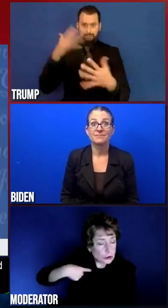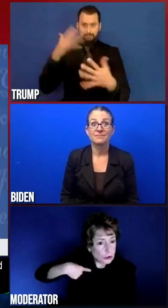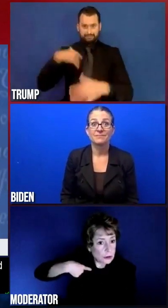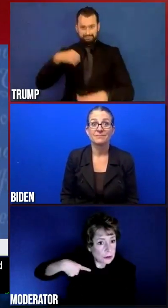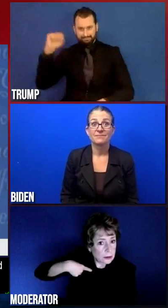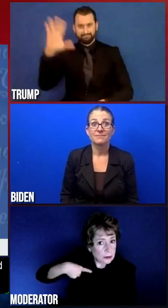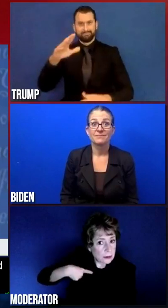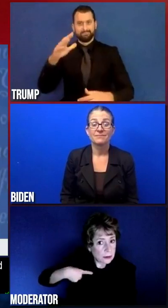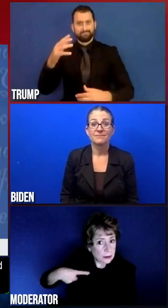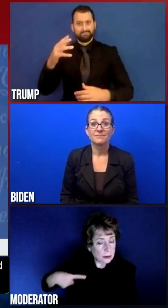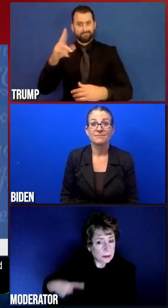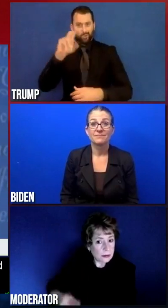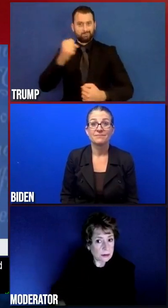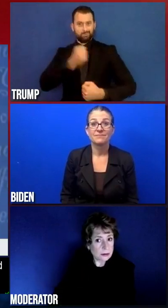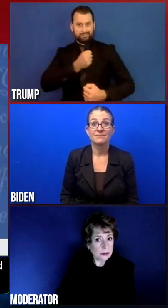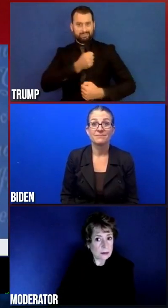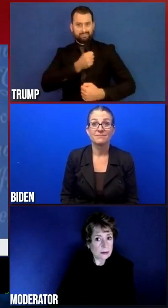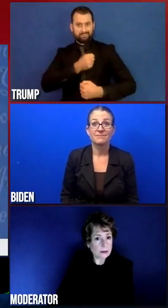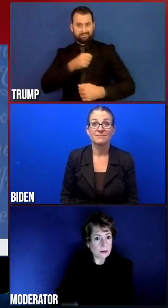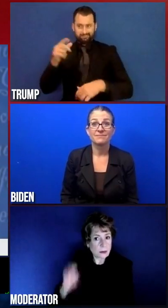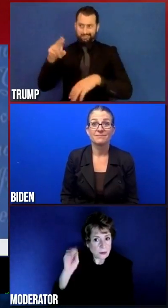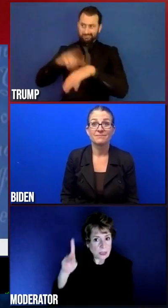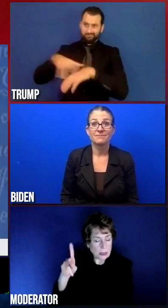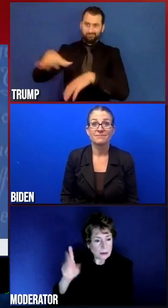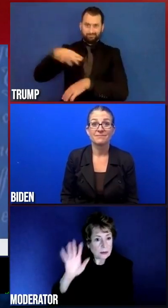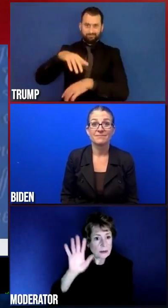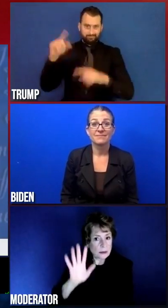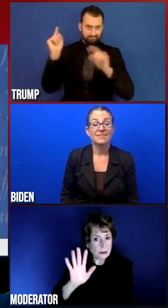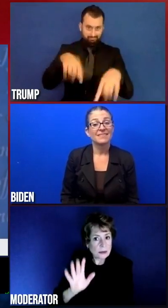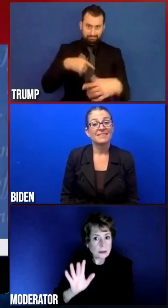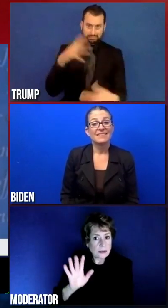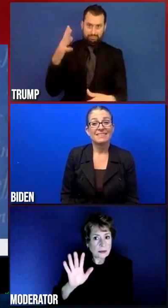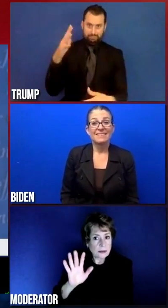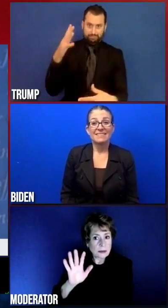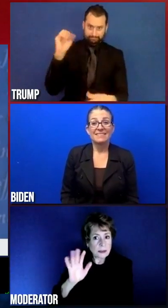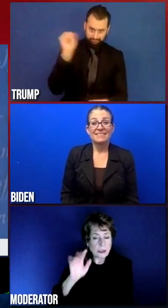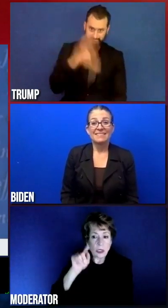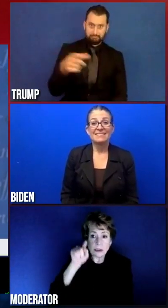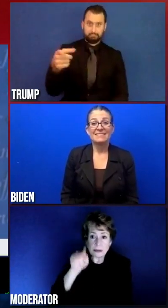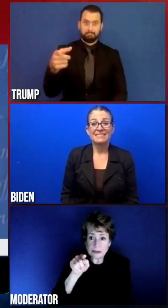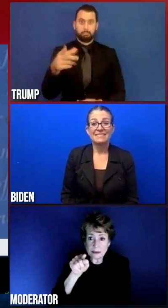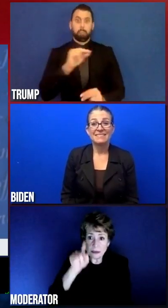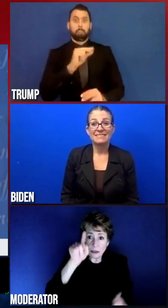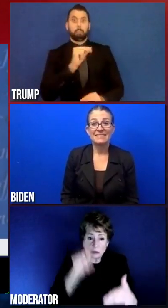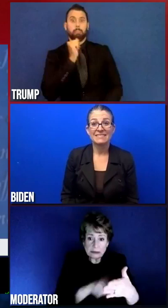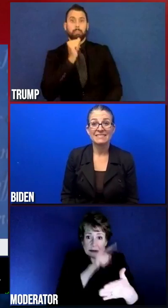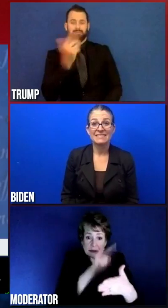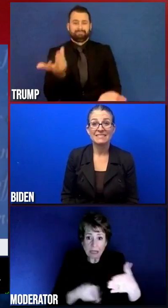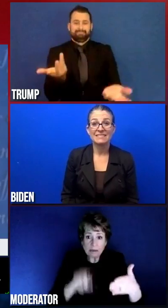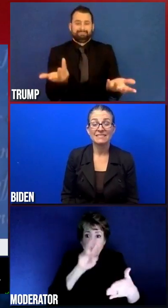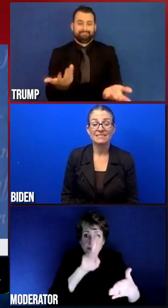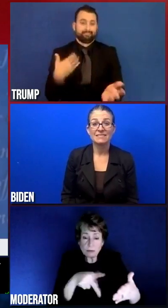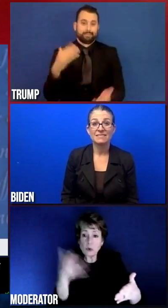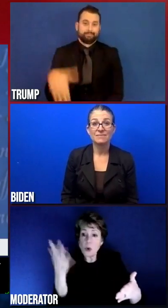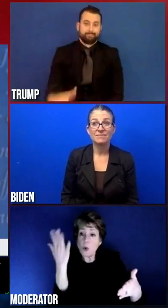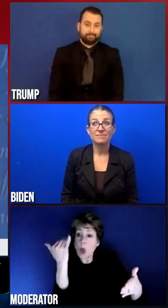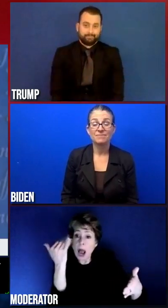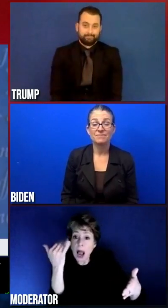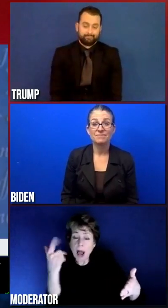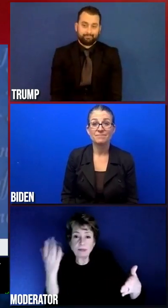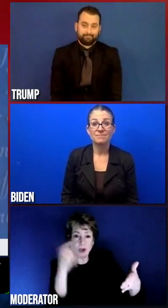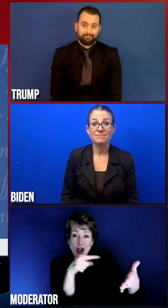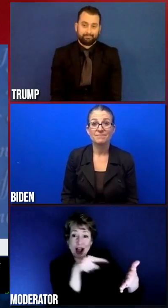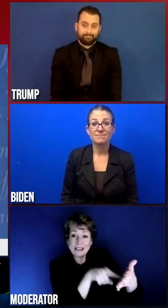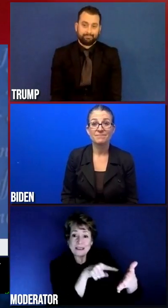National Guard. You have repeatedly criticized the vice president for not specifically calling out Antifa and other